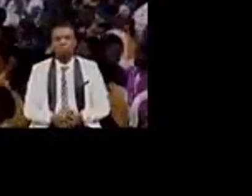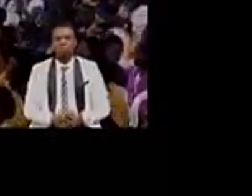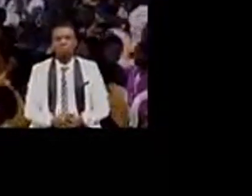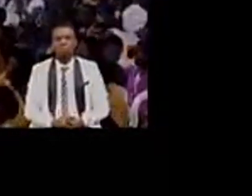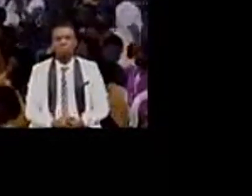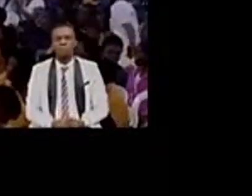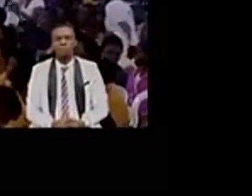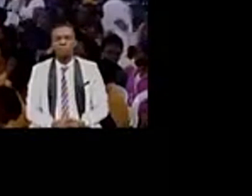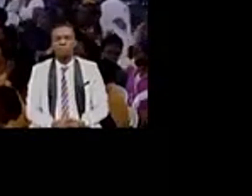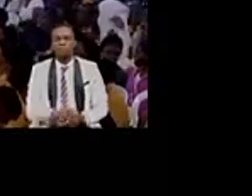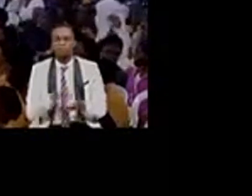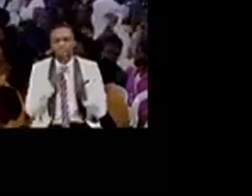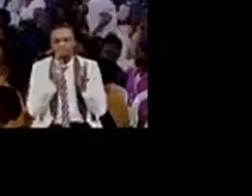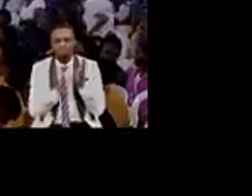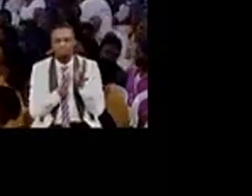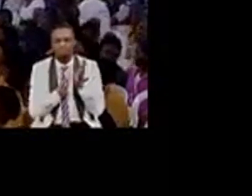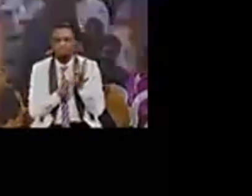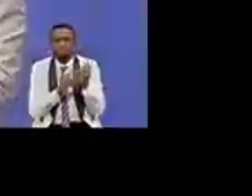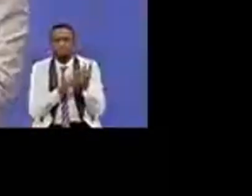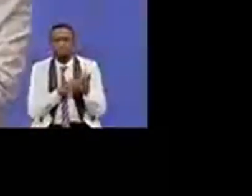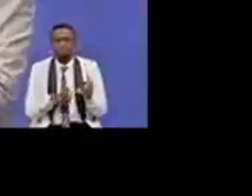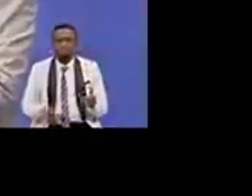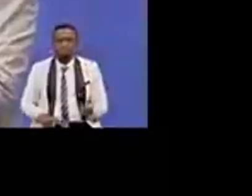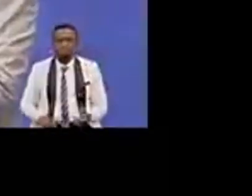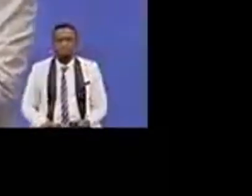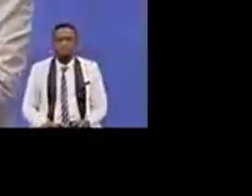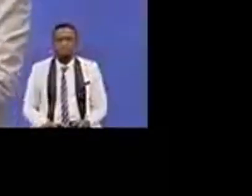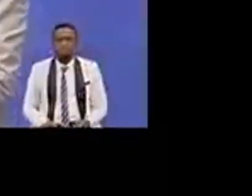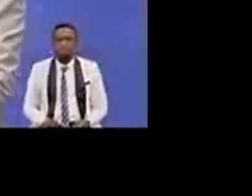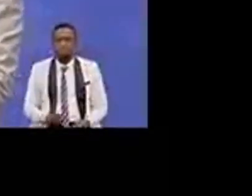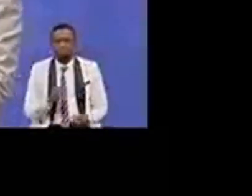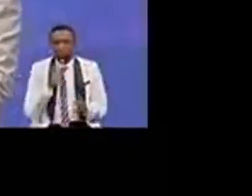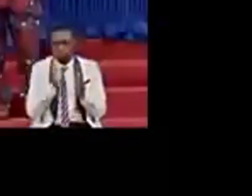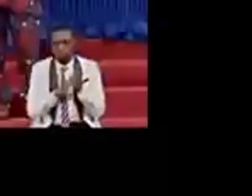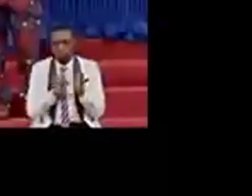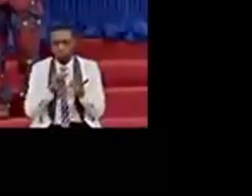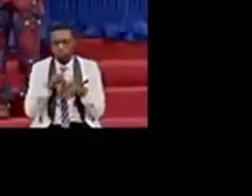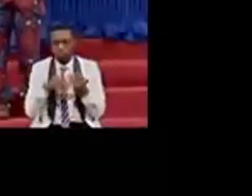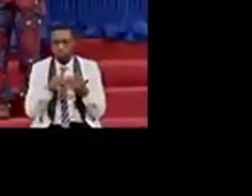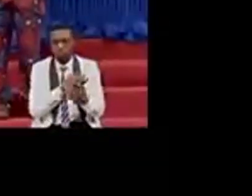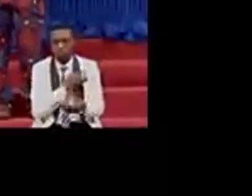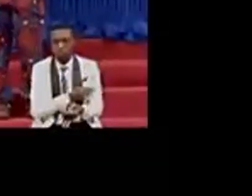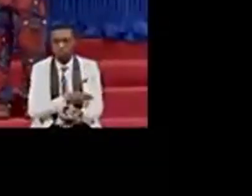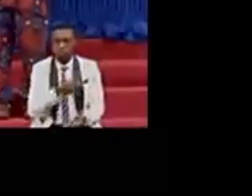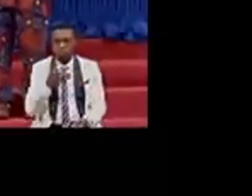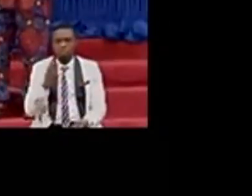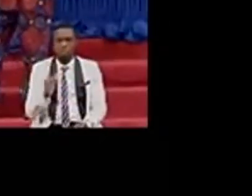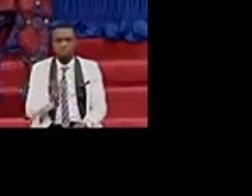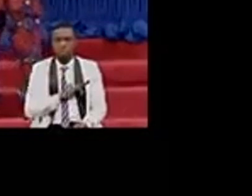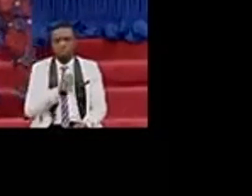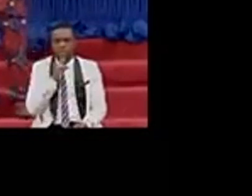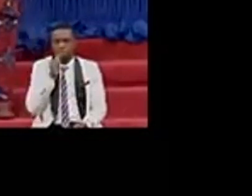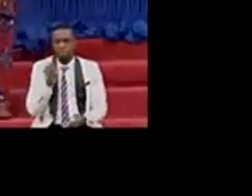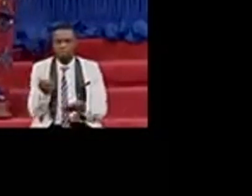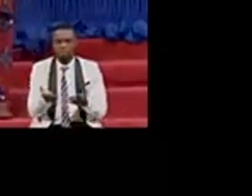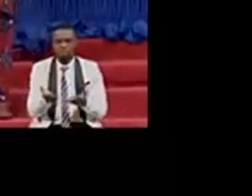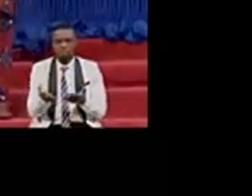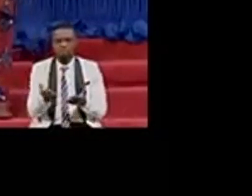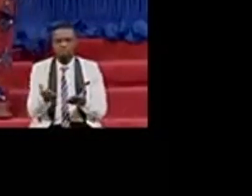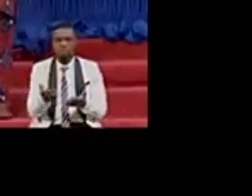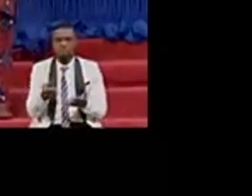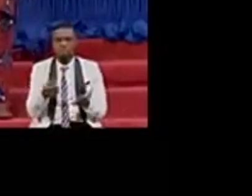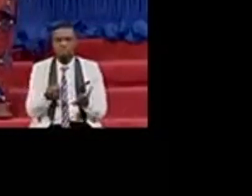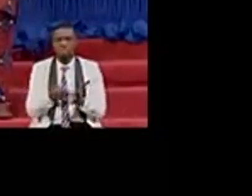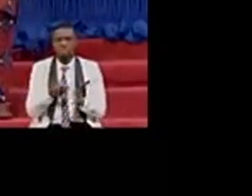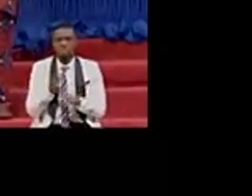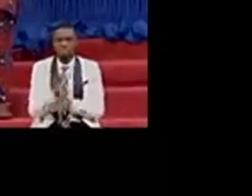Praise God. Praise Almighty God. I'm here this evening.